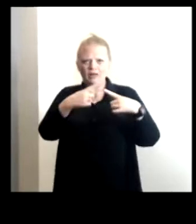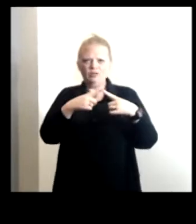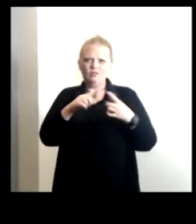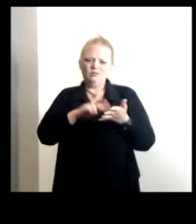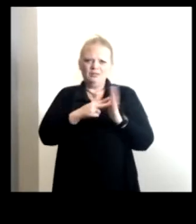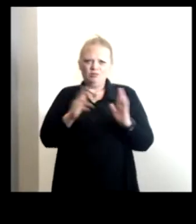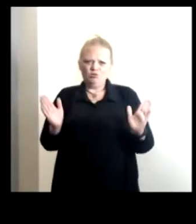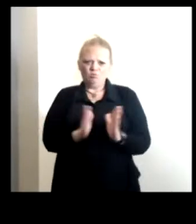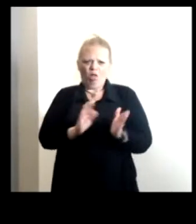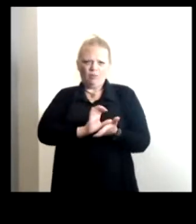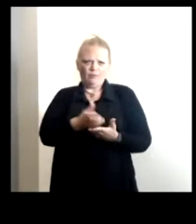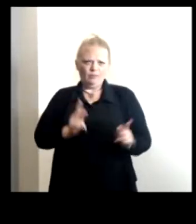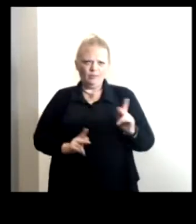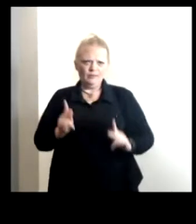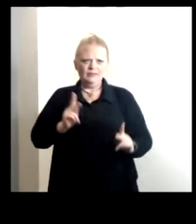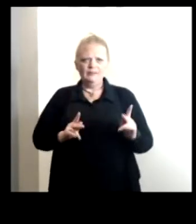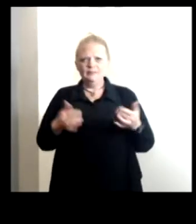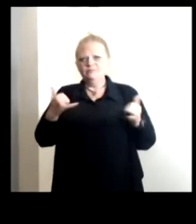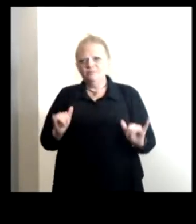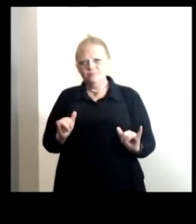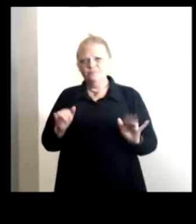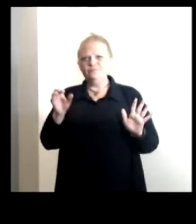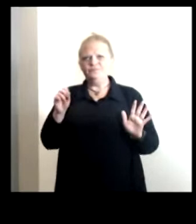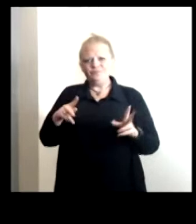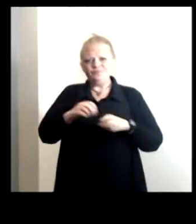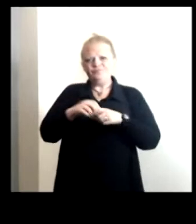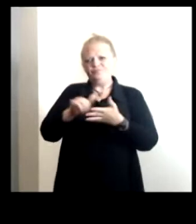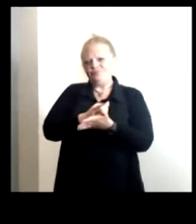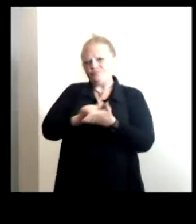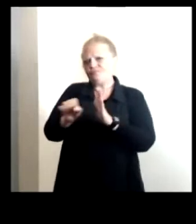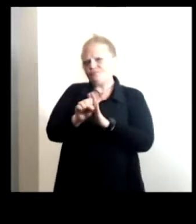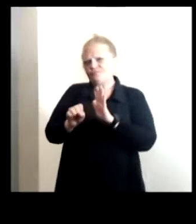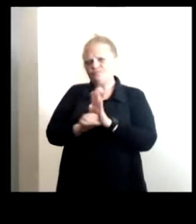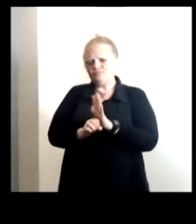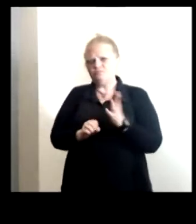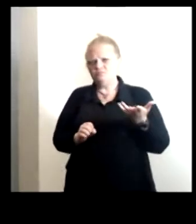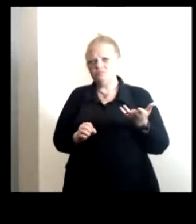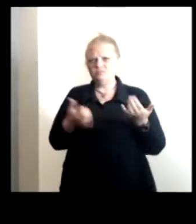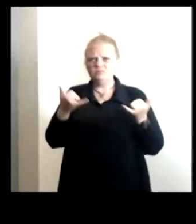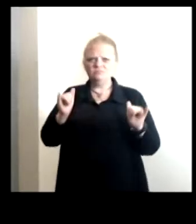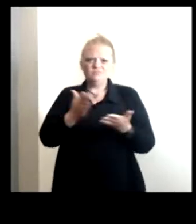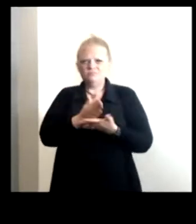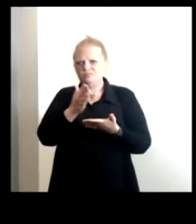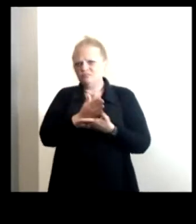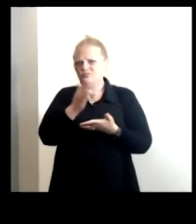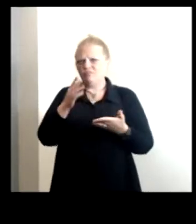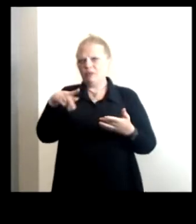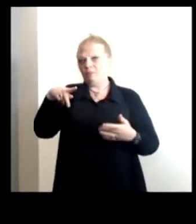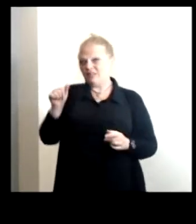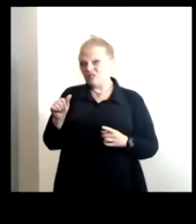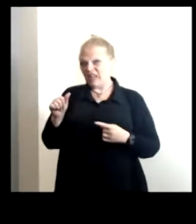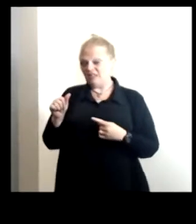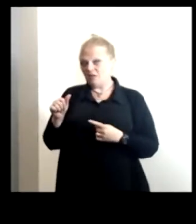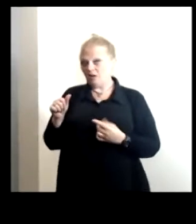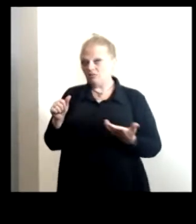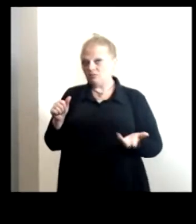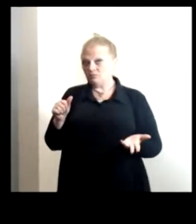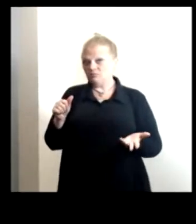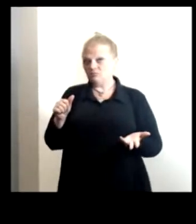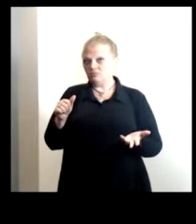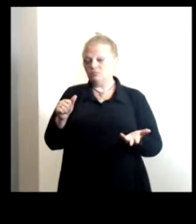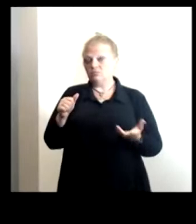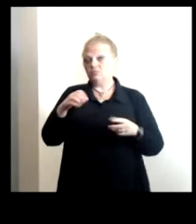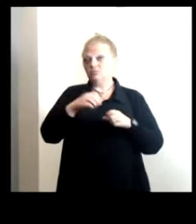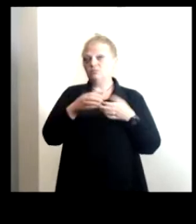population. So we're still doing okay in New York State. We're still doing okay to our friends in Pennsylvania that